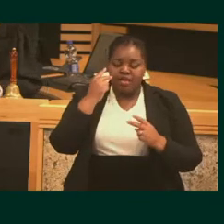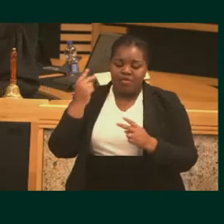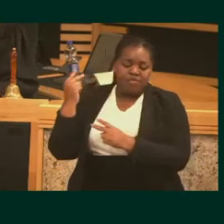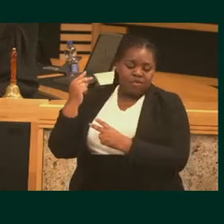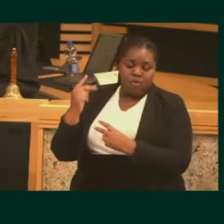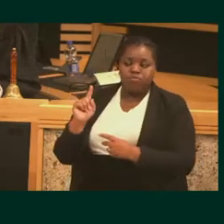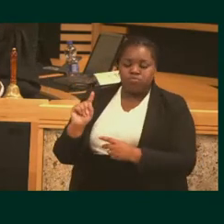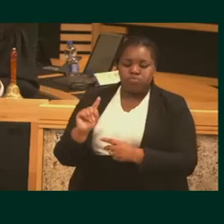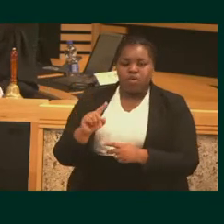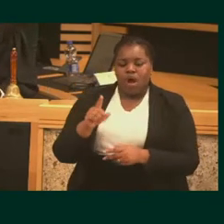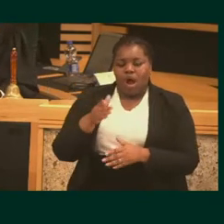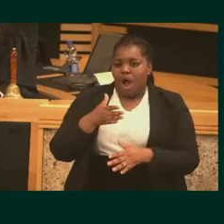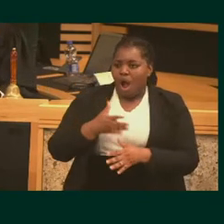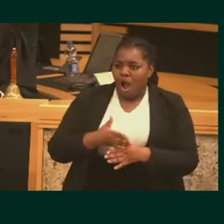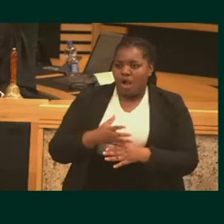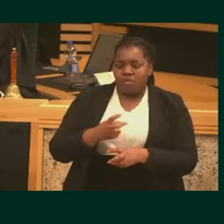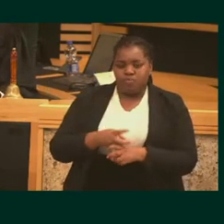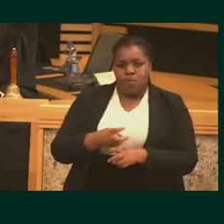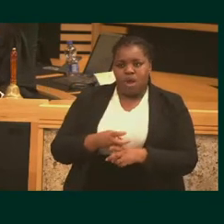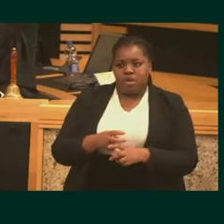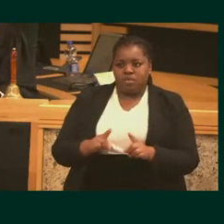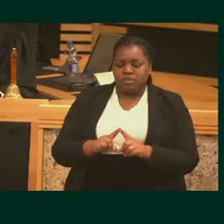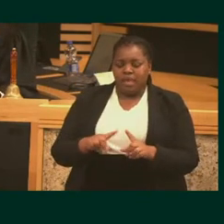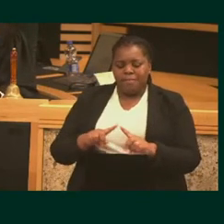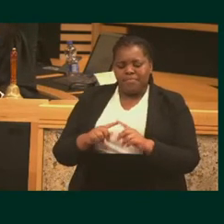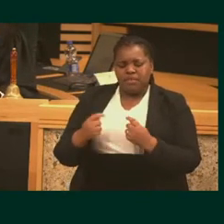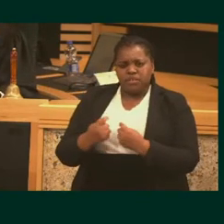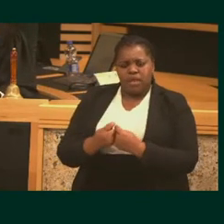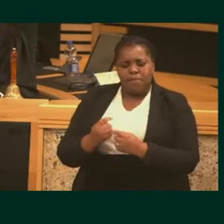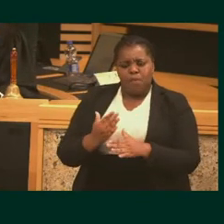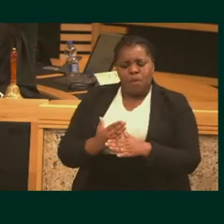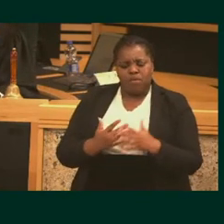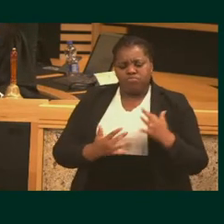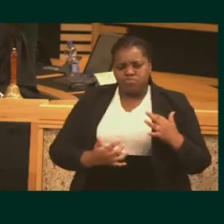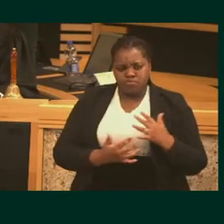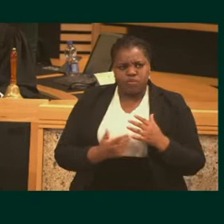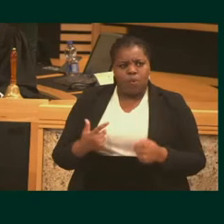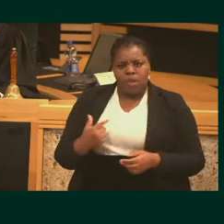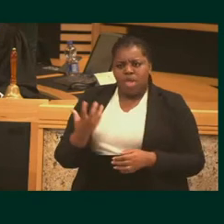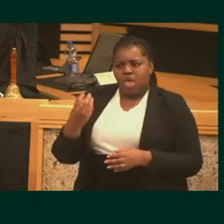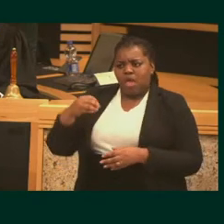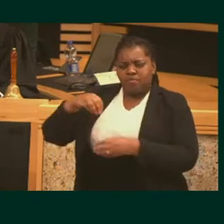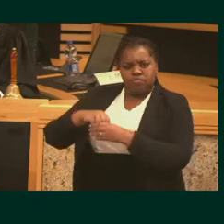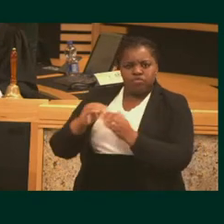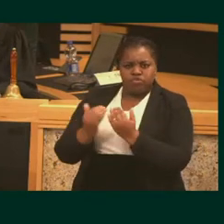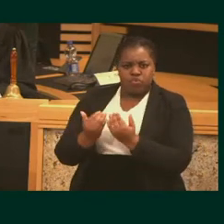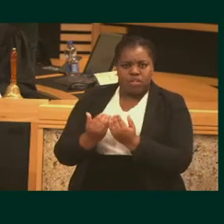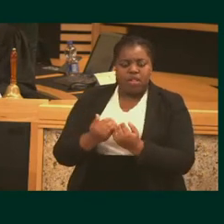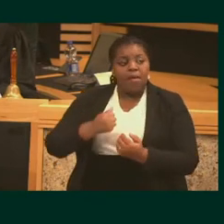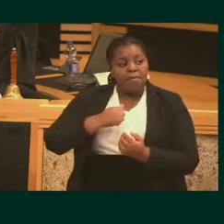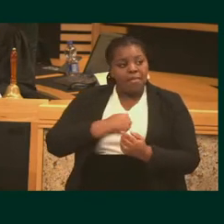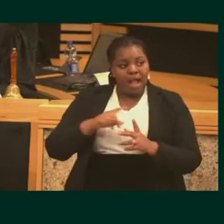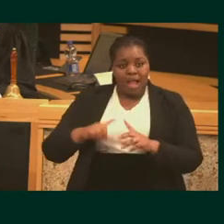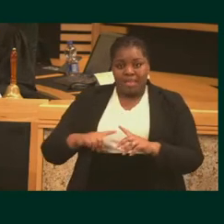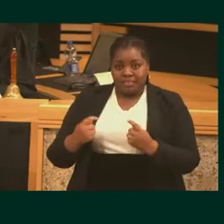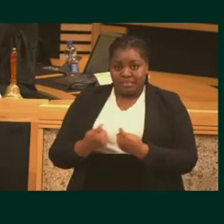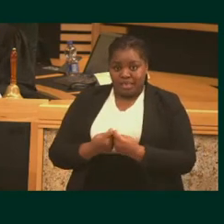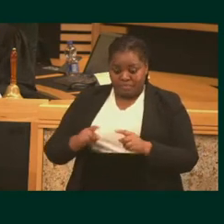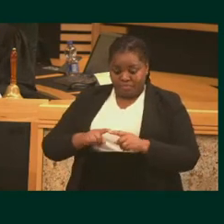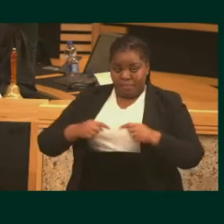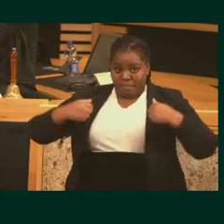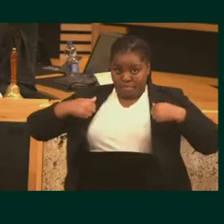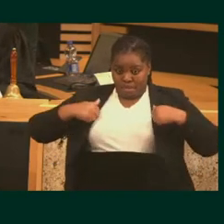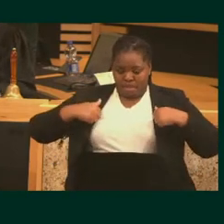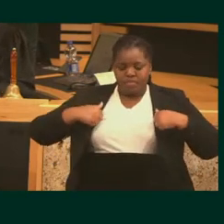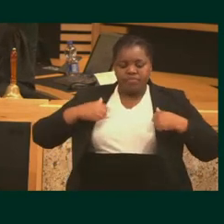hardworking and dedicated team we have at the school my team and I have